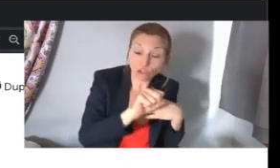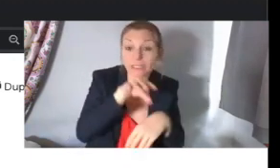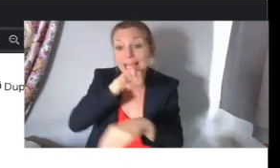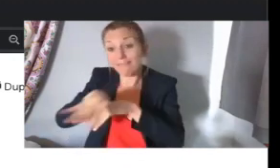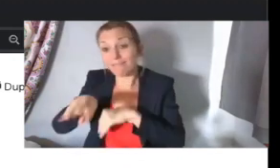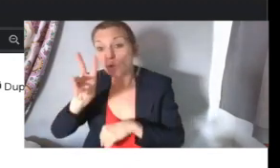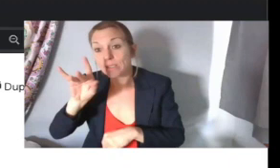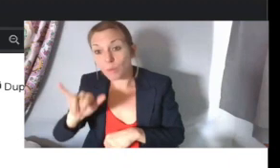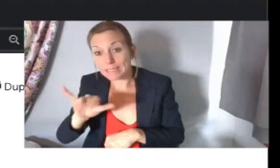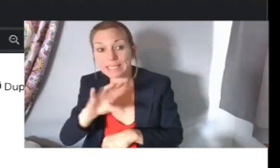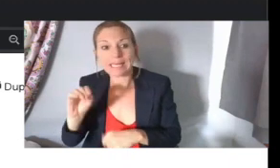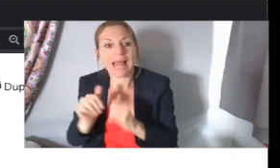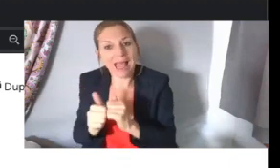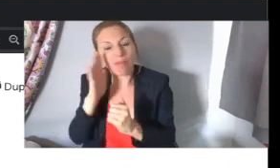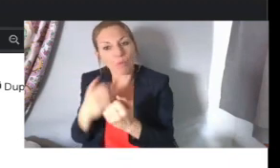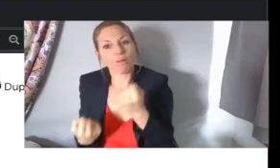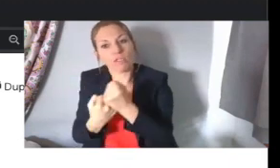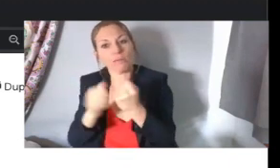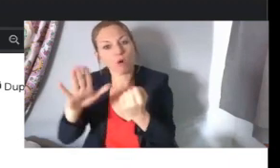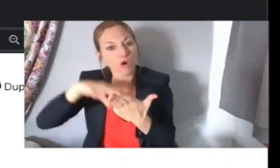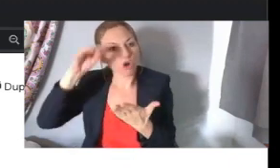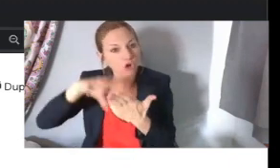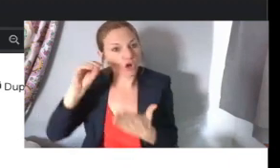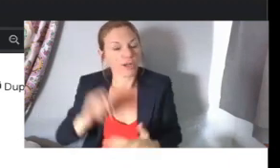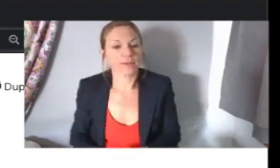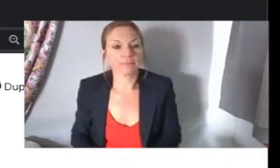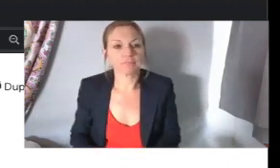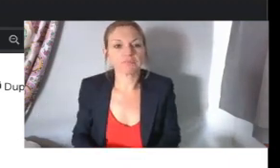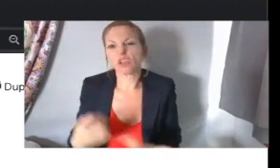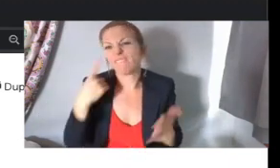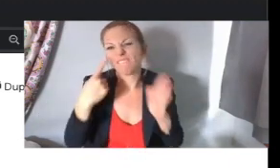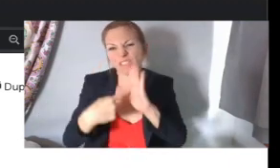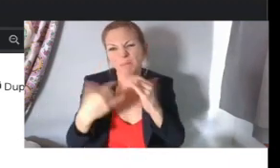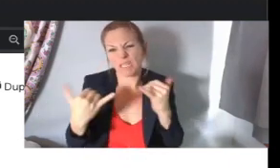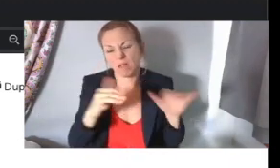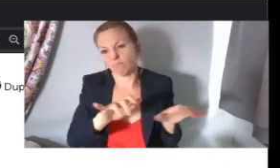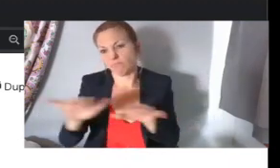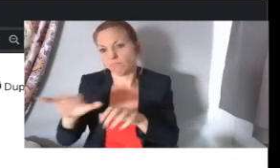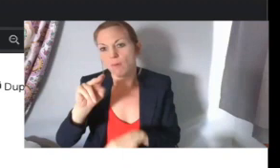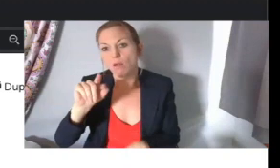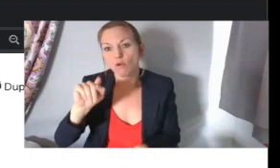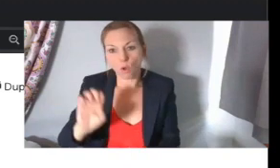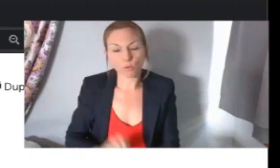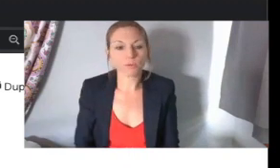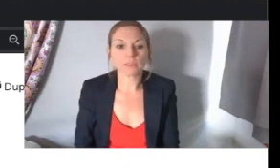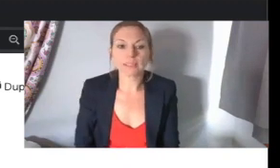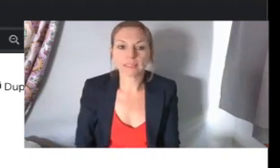So Wendy seems to need support in